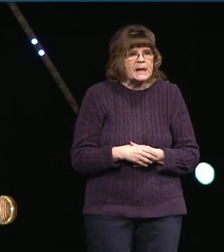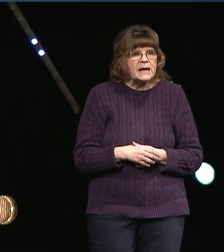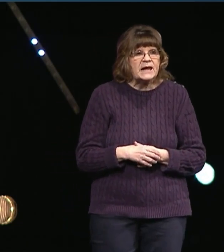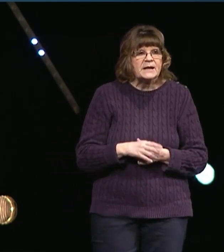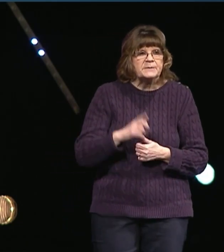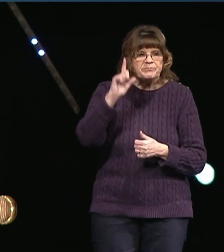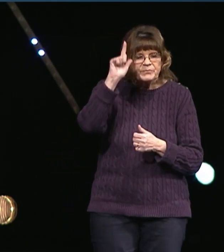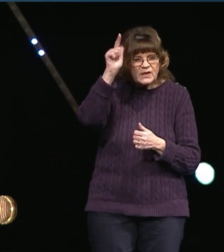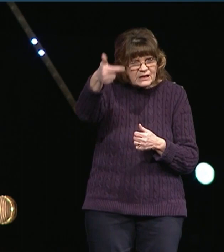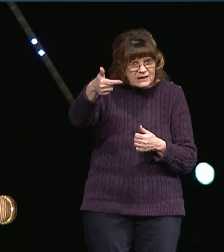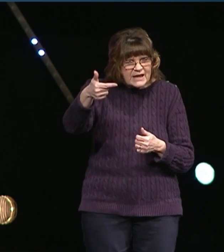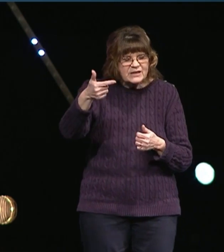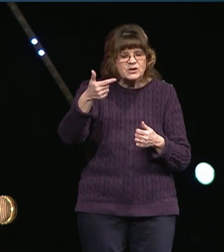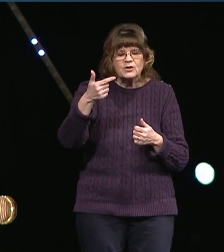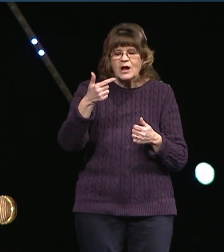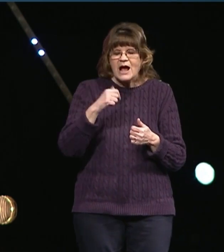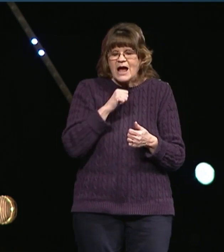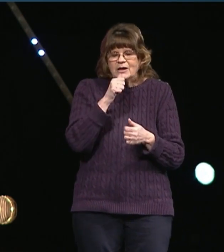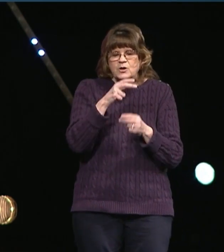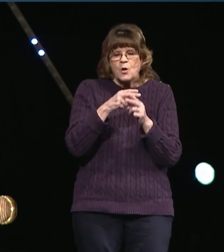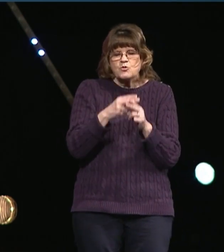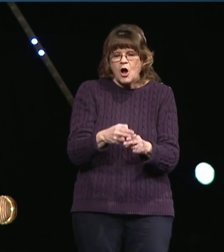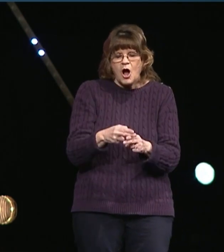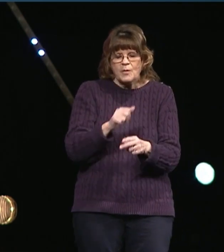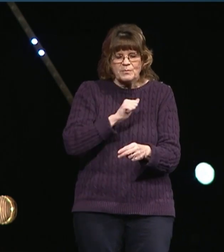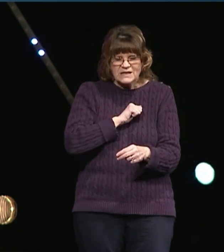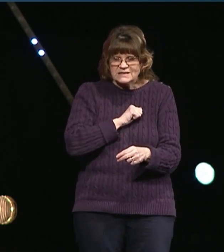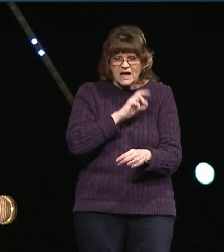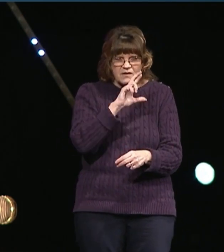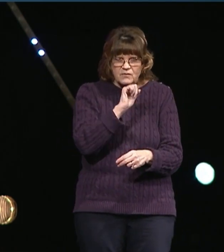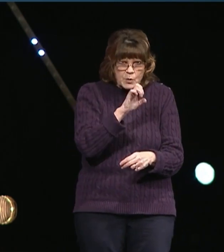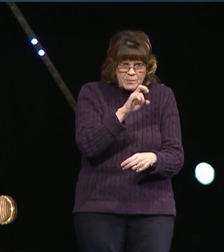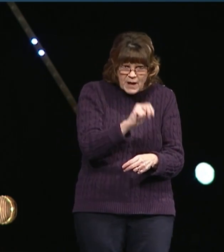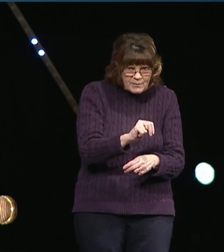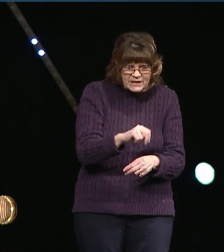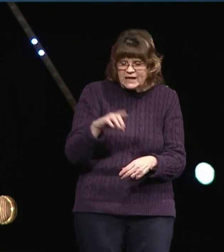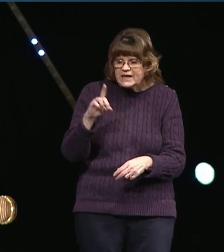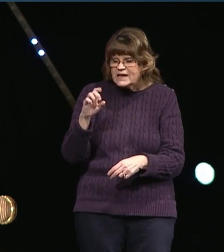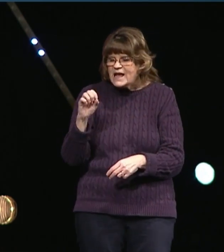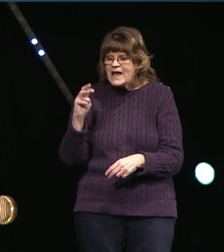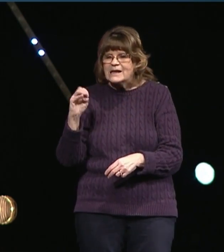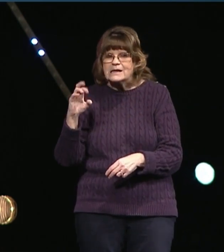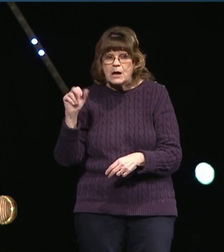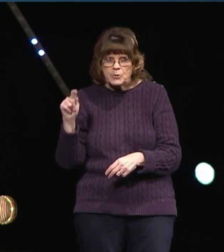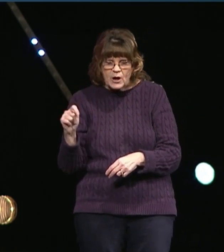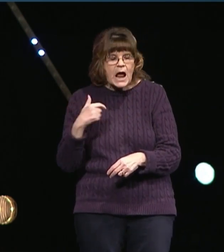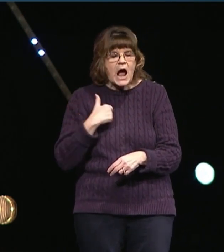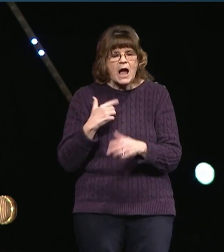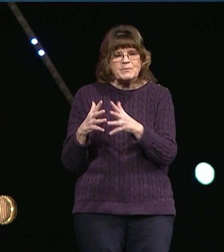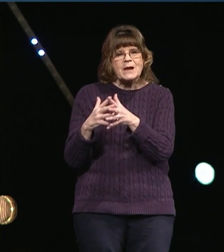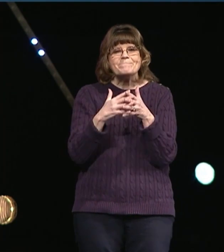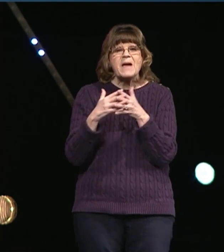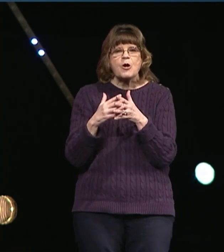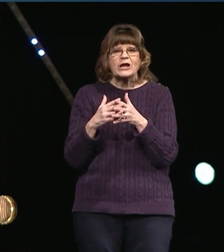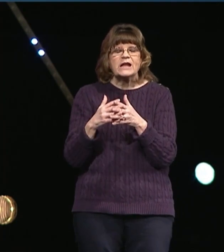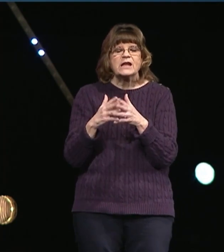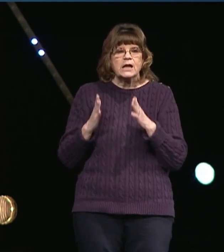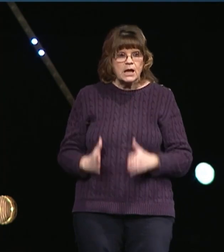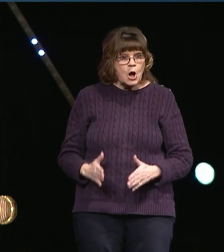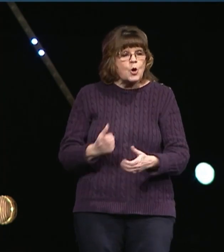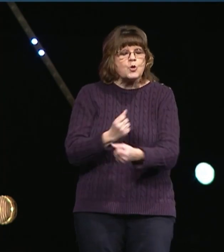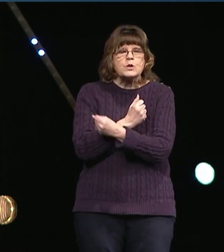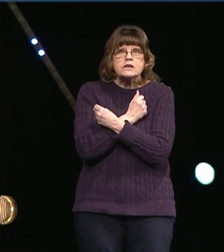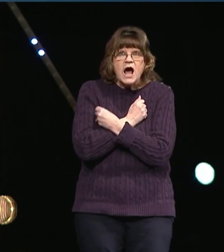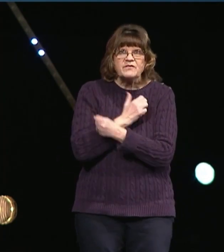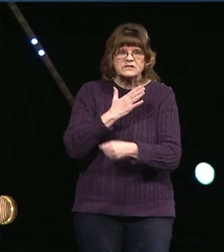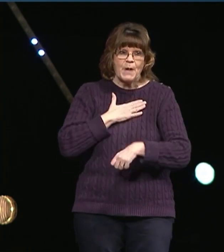Later on, he continues, he says, I do not call myself a Republican or a Democrat, but rather an American who loves my country, but most of all, loves my